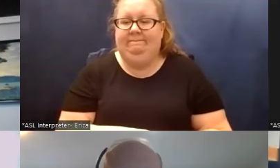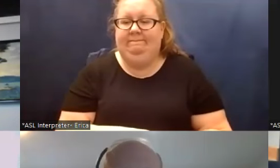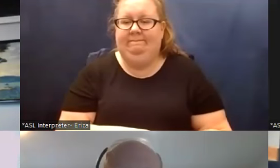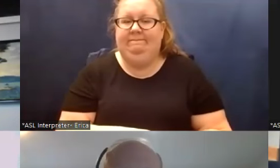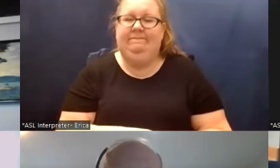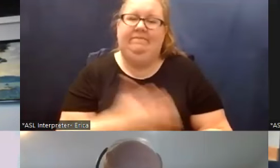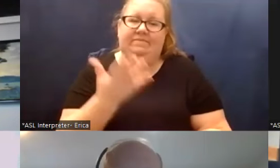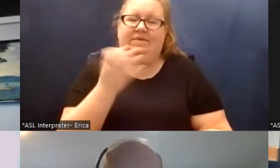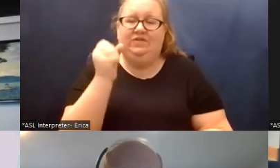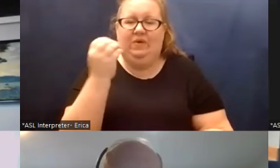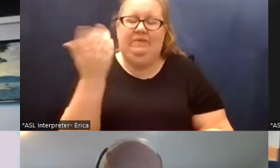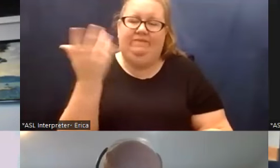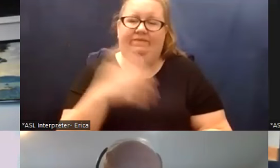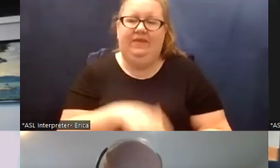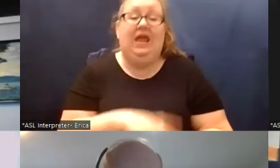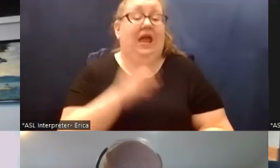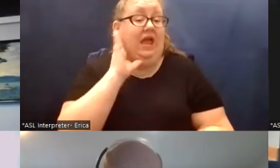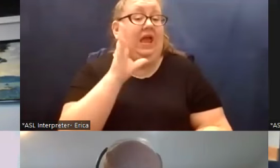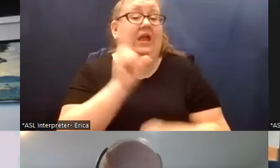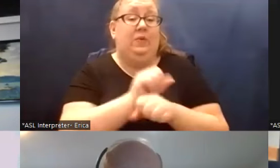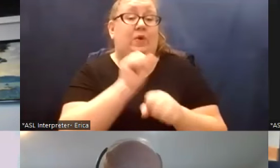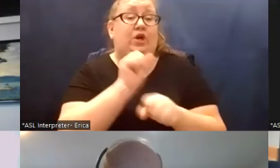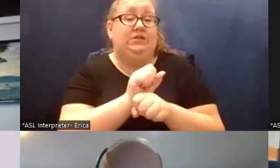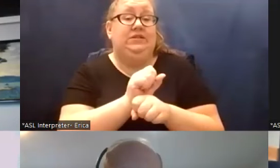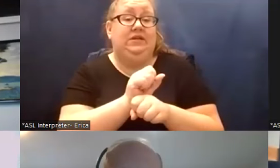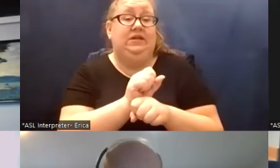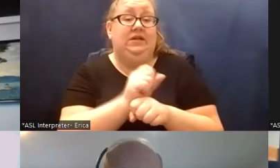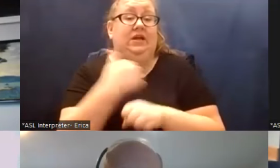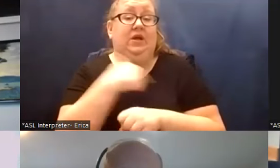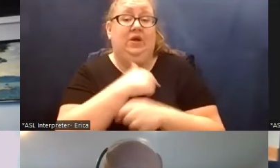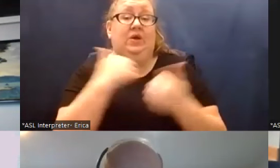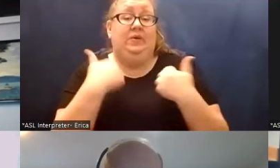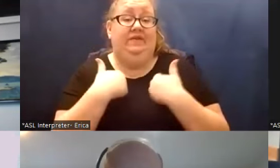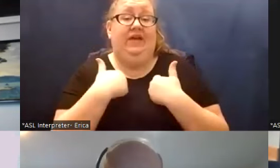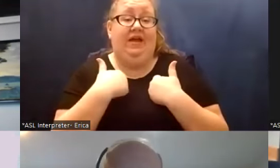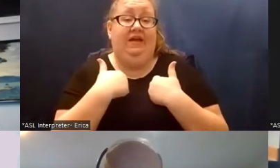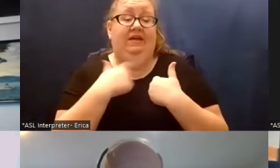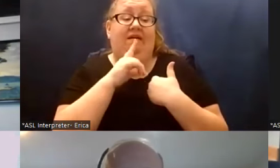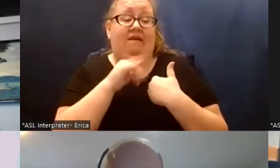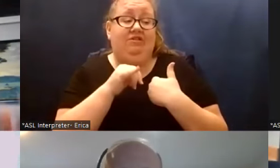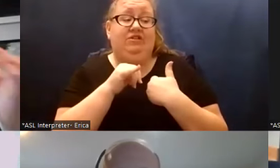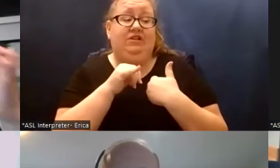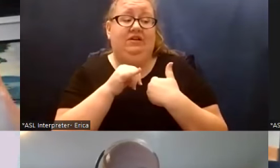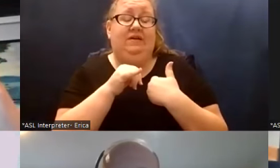So and it works. We've had Sure. actually when